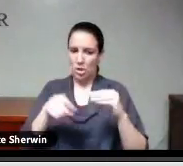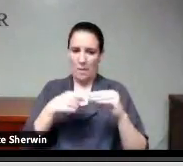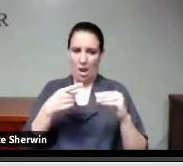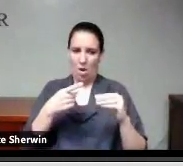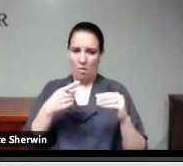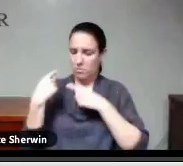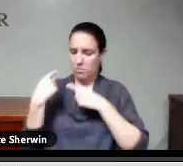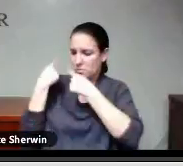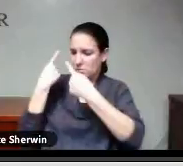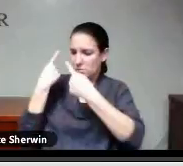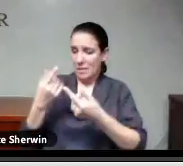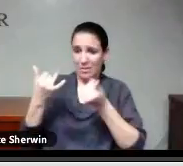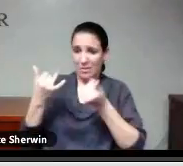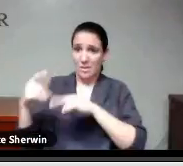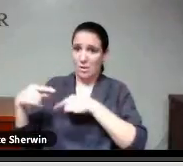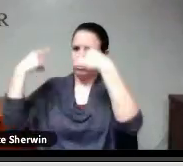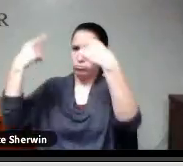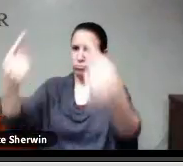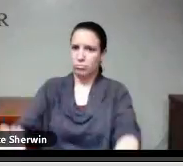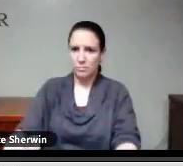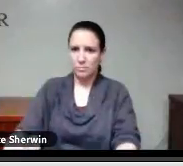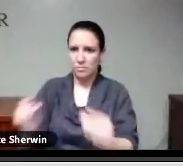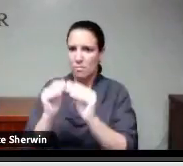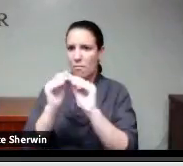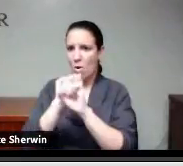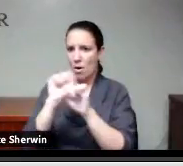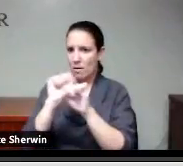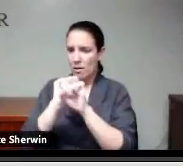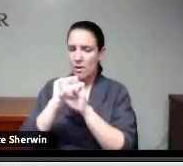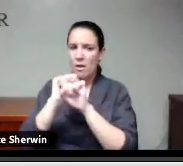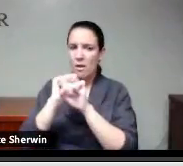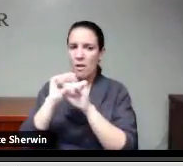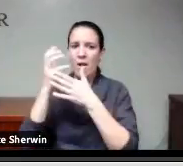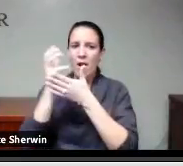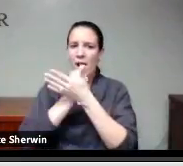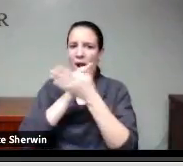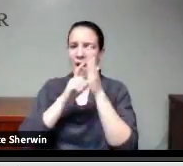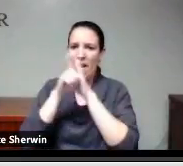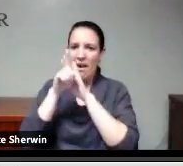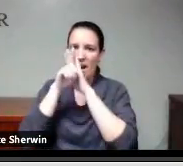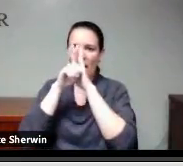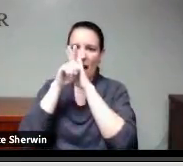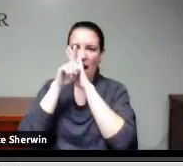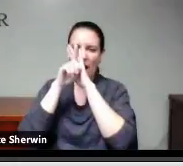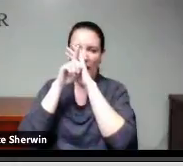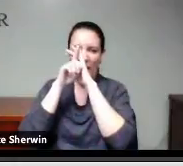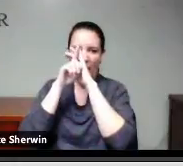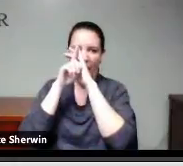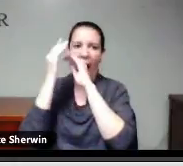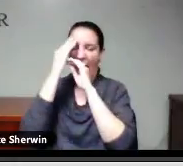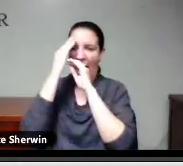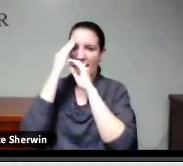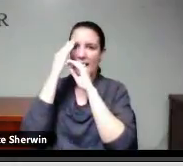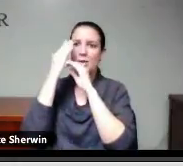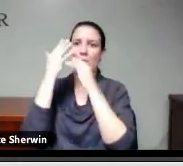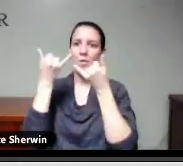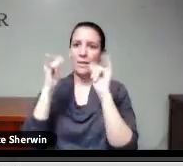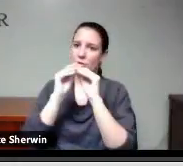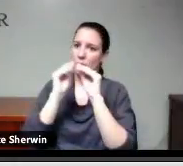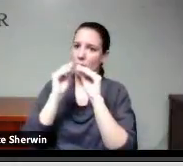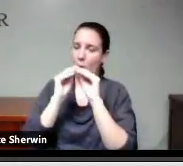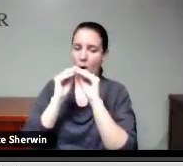to be done around diversity and collection development, and I know that papers are even coming out now.